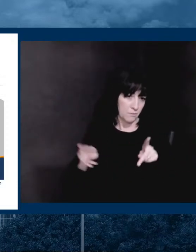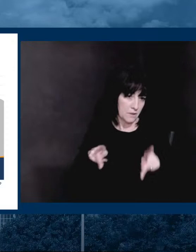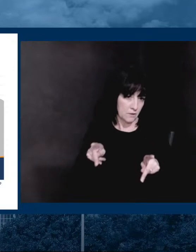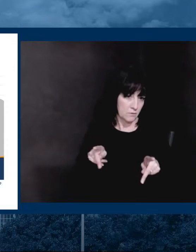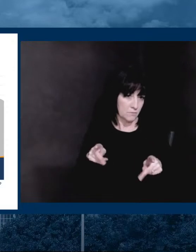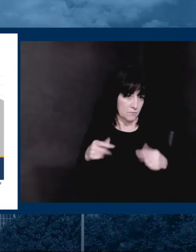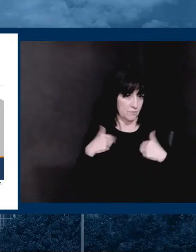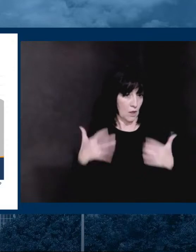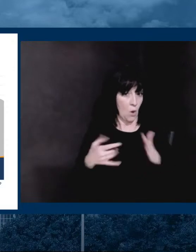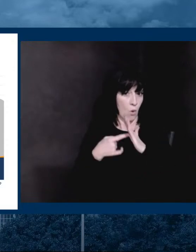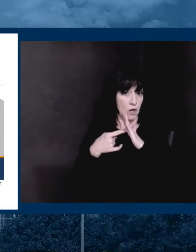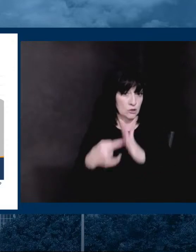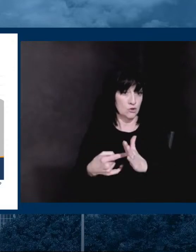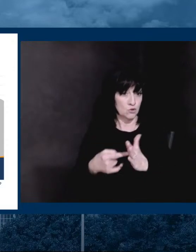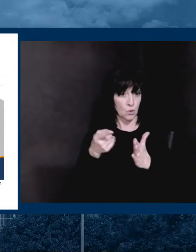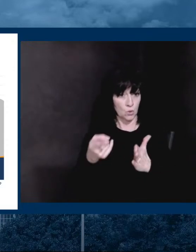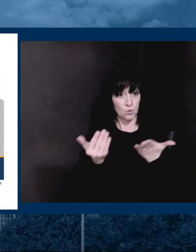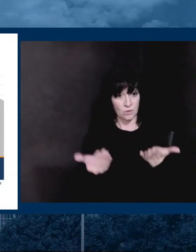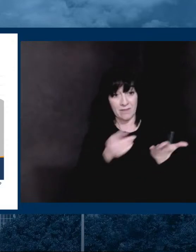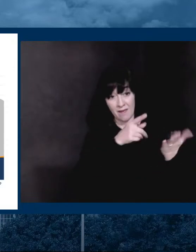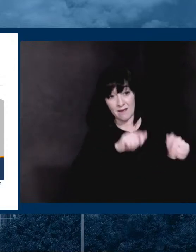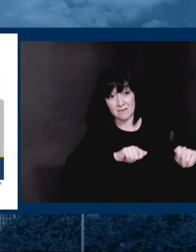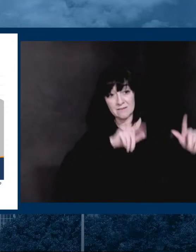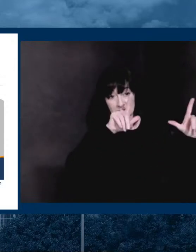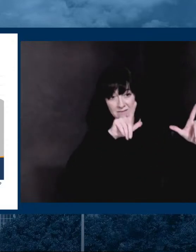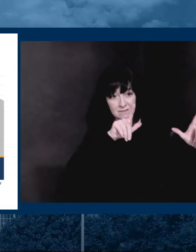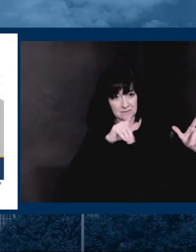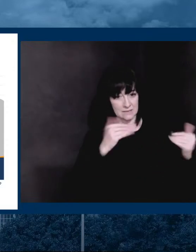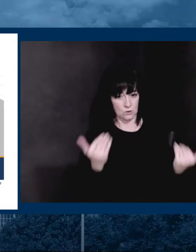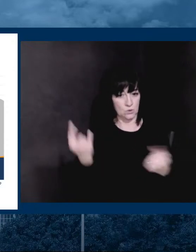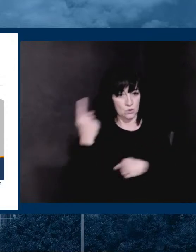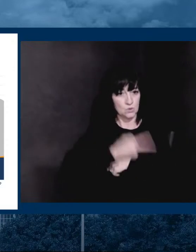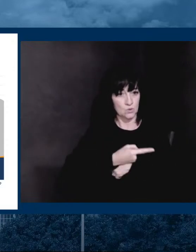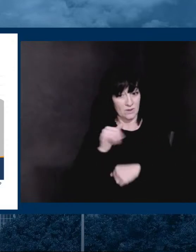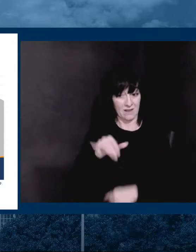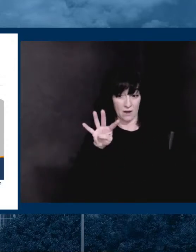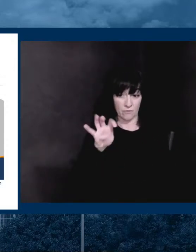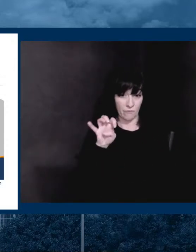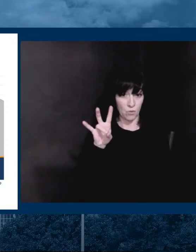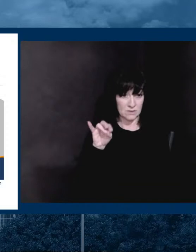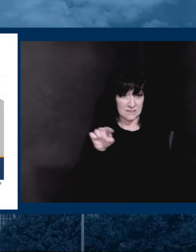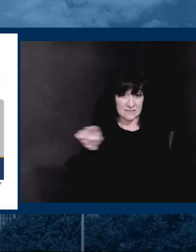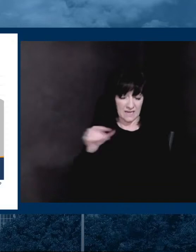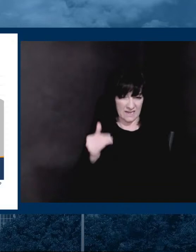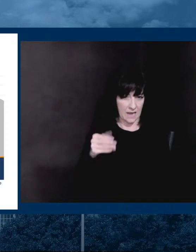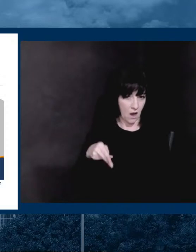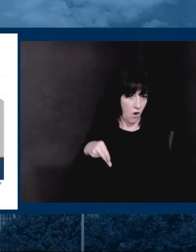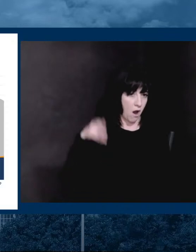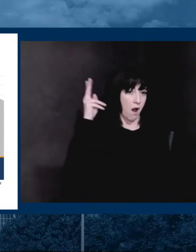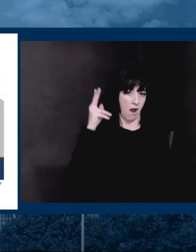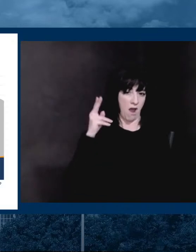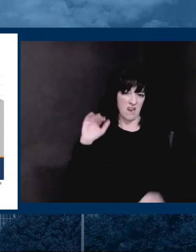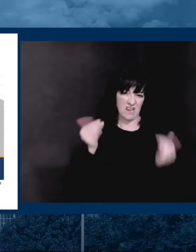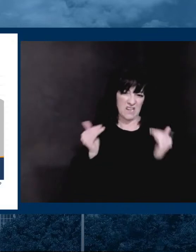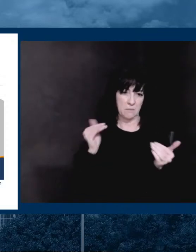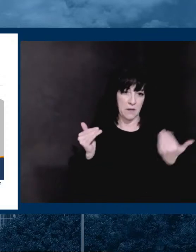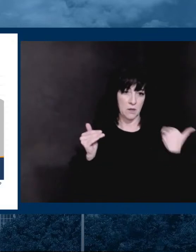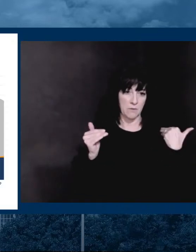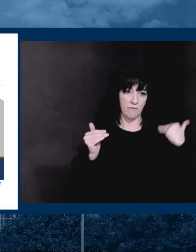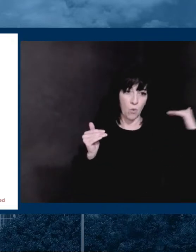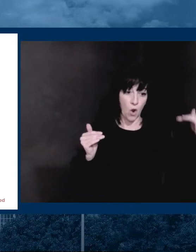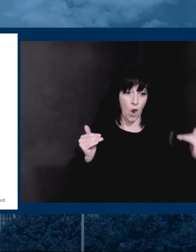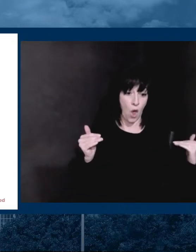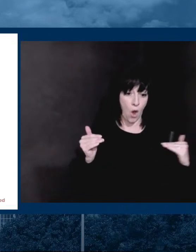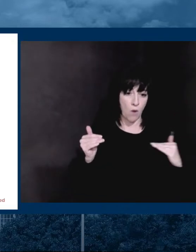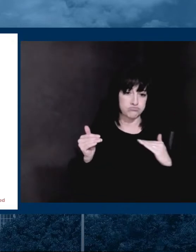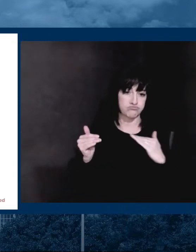we are today compared to, the last few weeks, is that 470 number is now the high water mark. Going into testing,